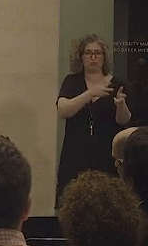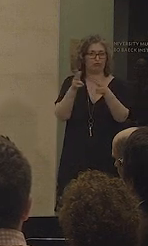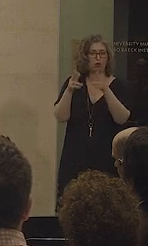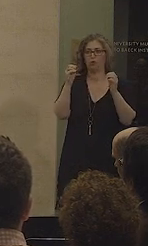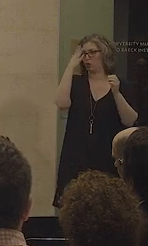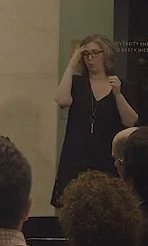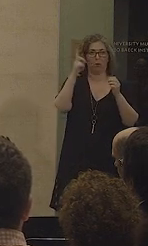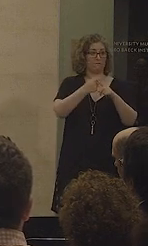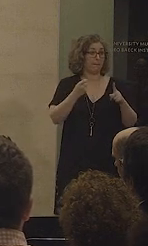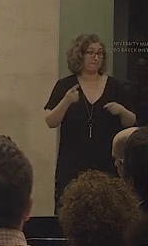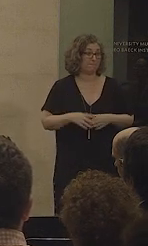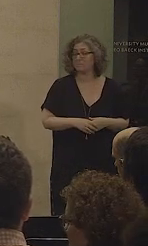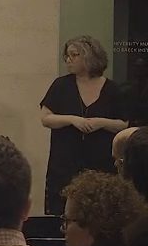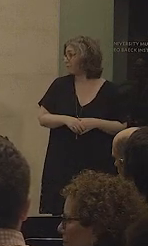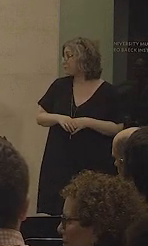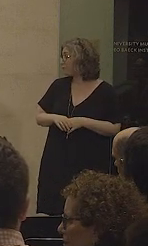knows where it came from.